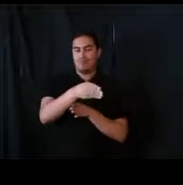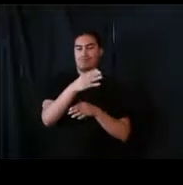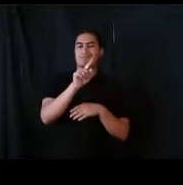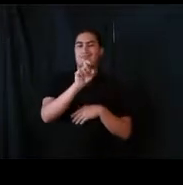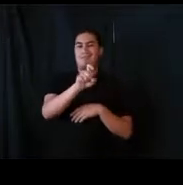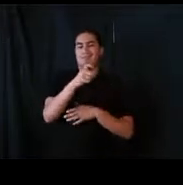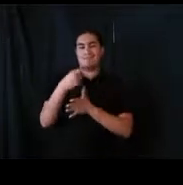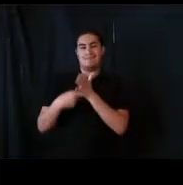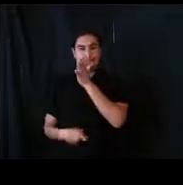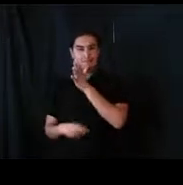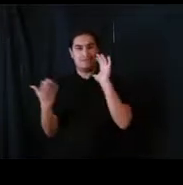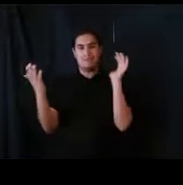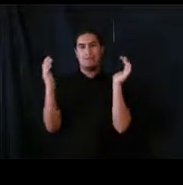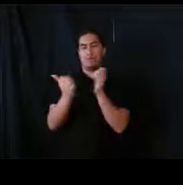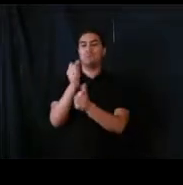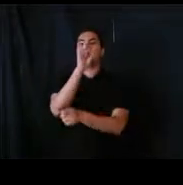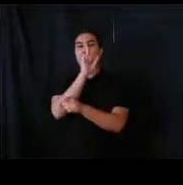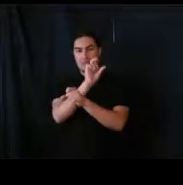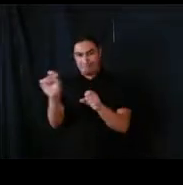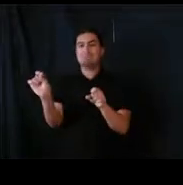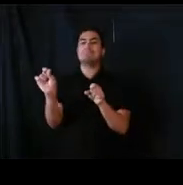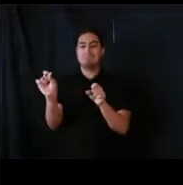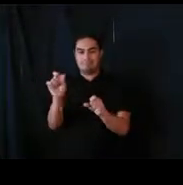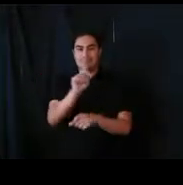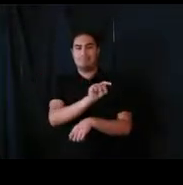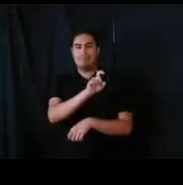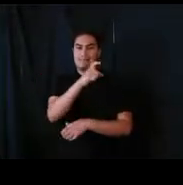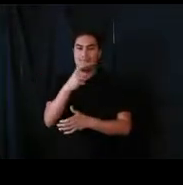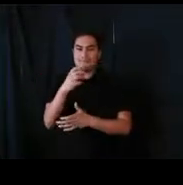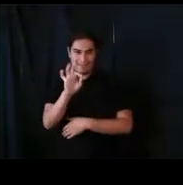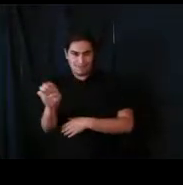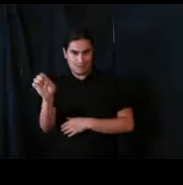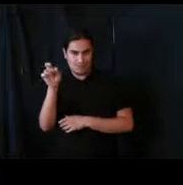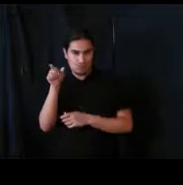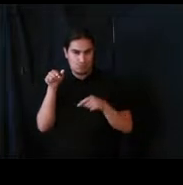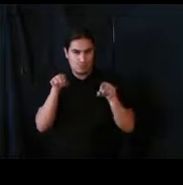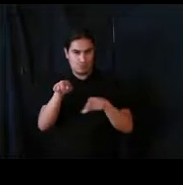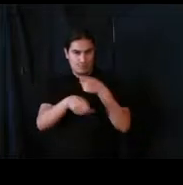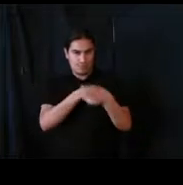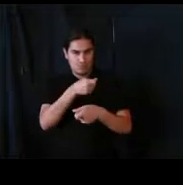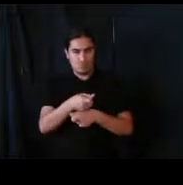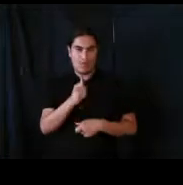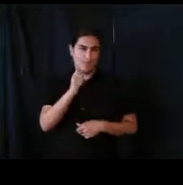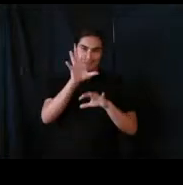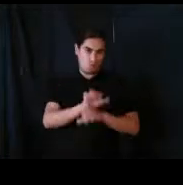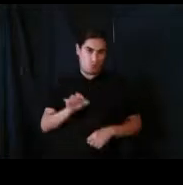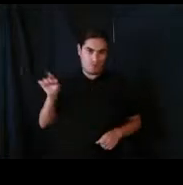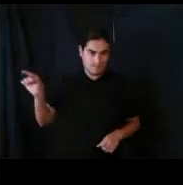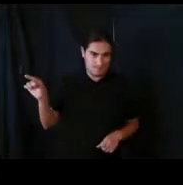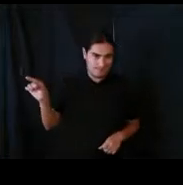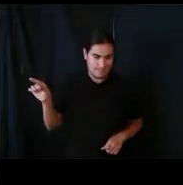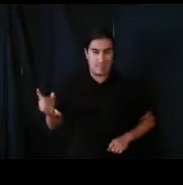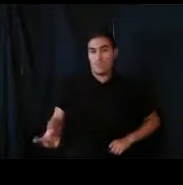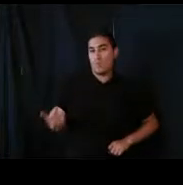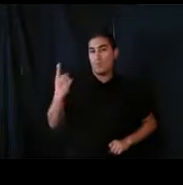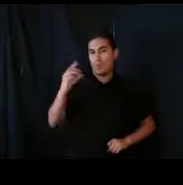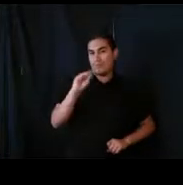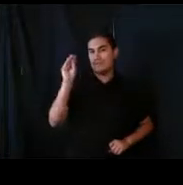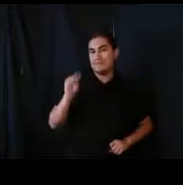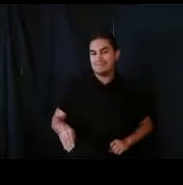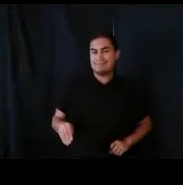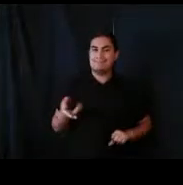compared to actual throughout the year um i wouldn't get too used to this one percent is an absolutely